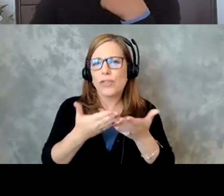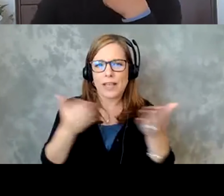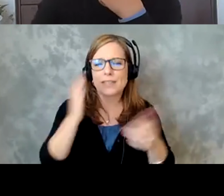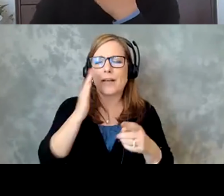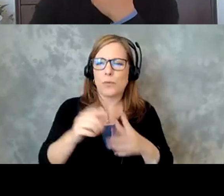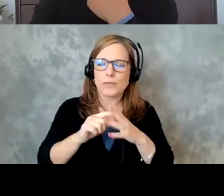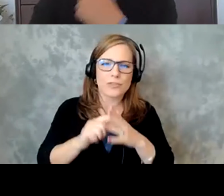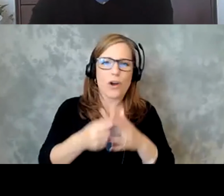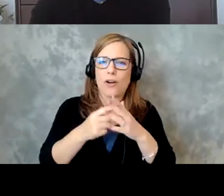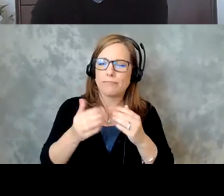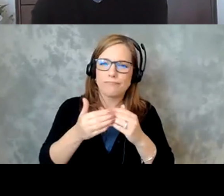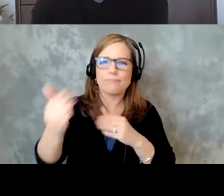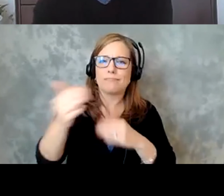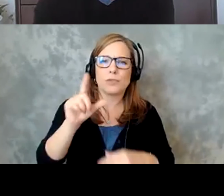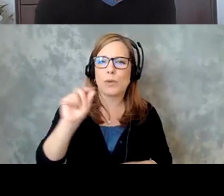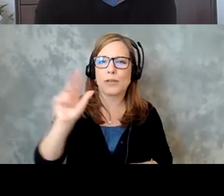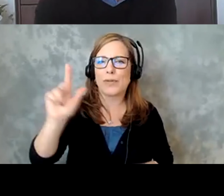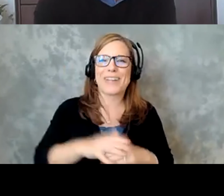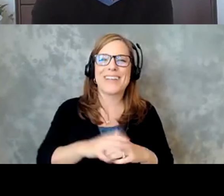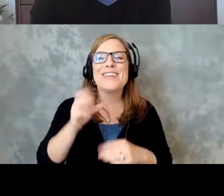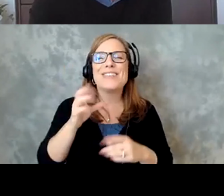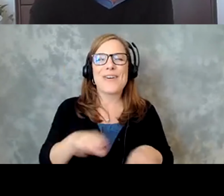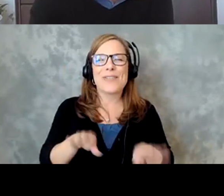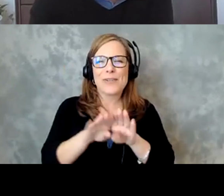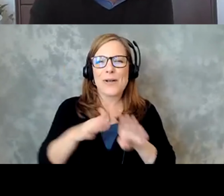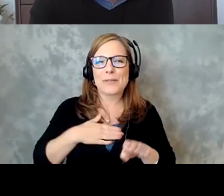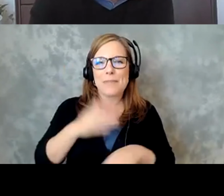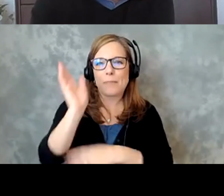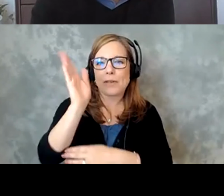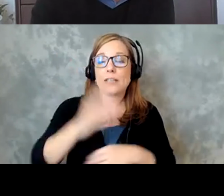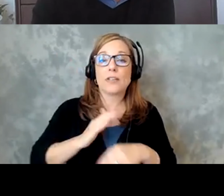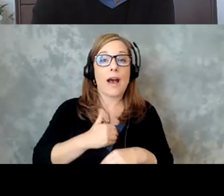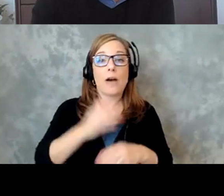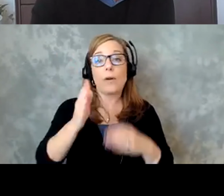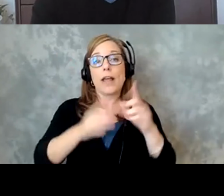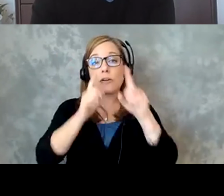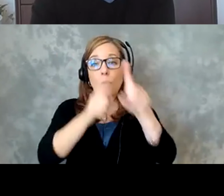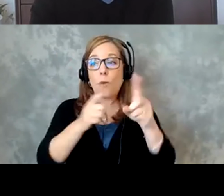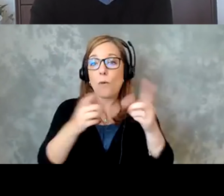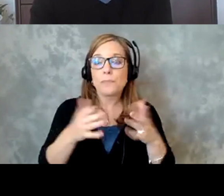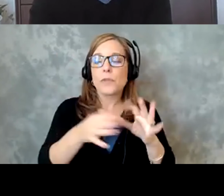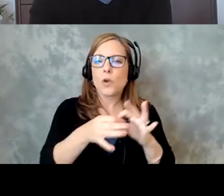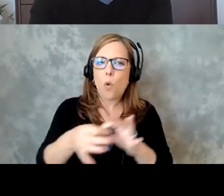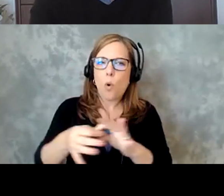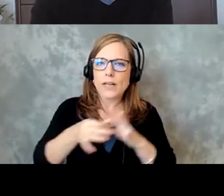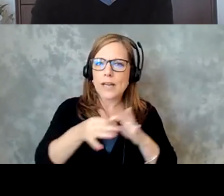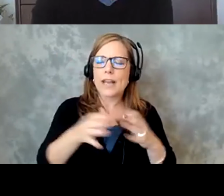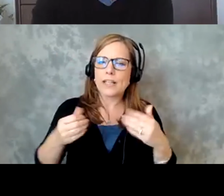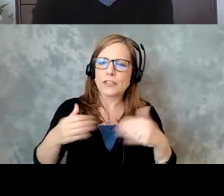So to wrap up my short presentation, our end goals are, coordinated and streamlined